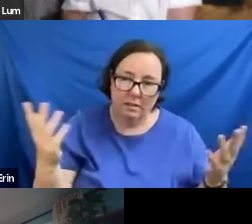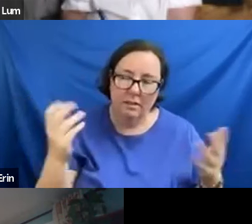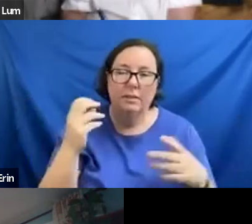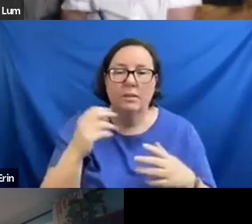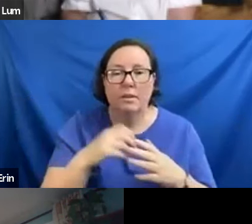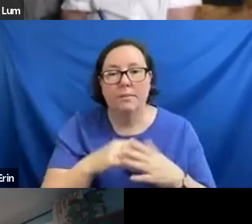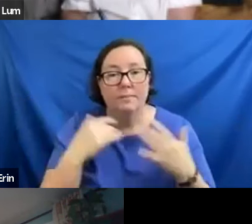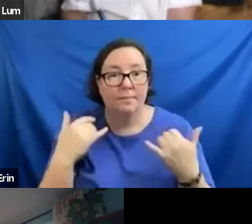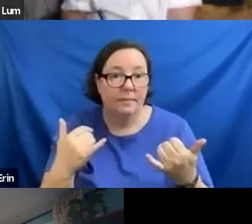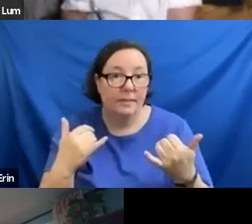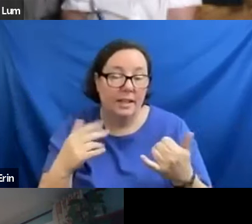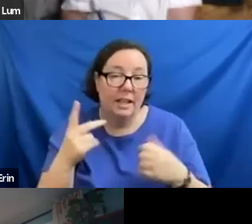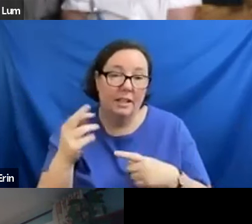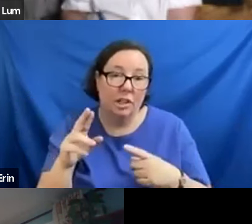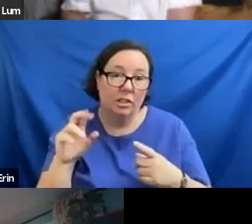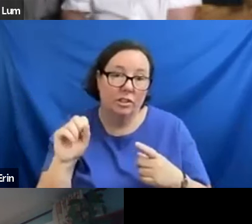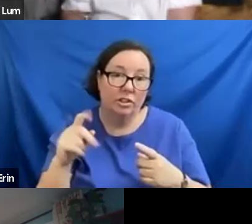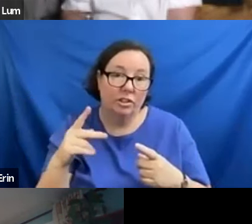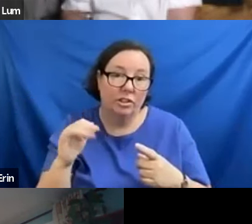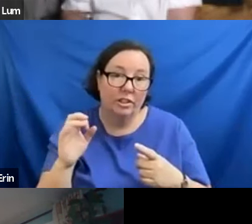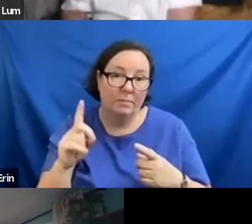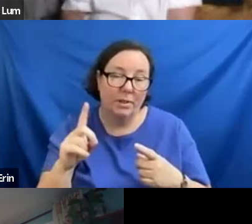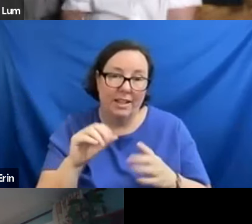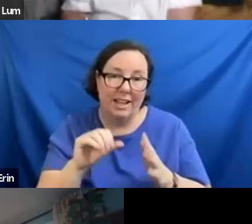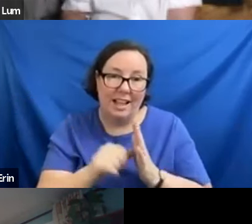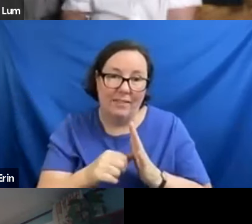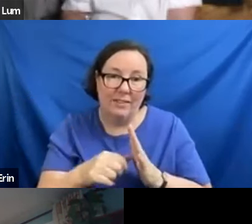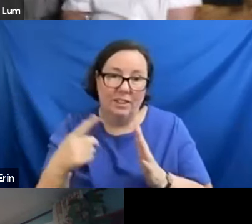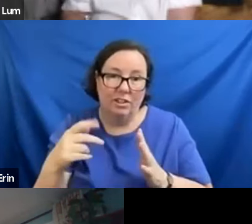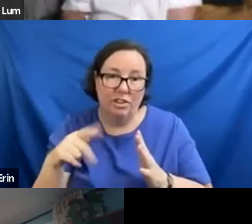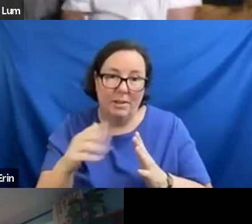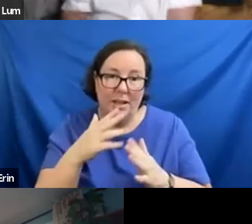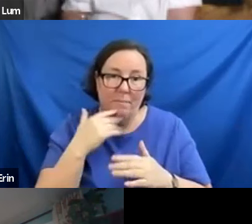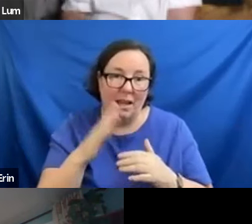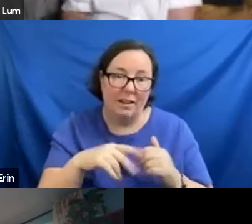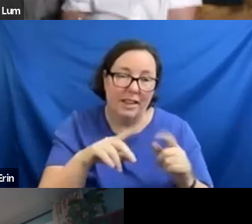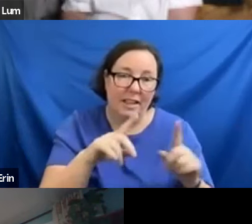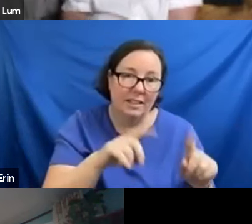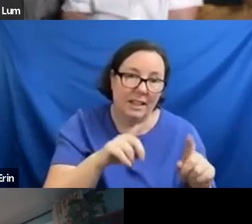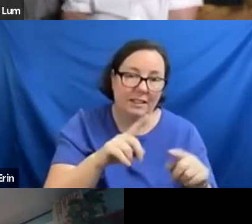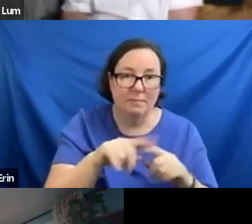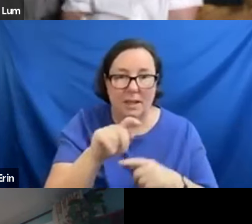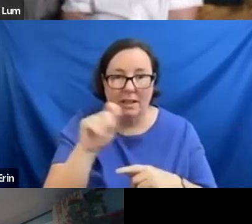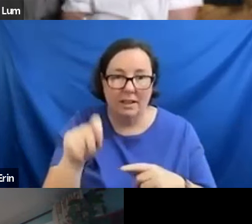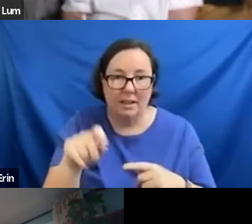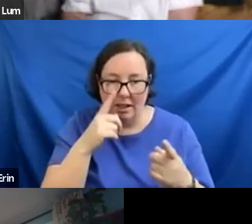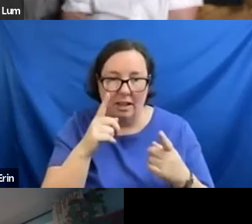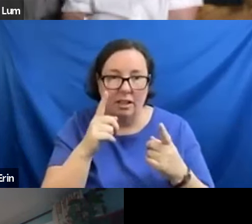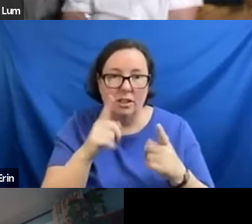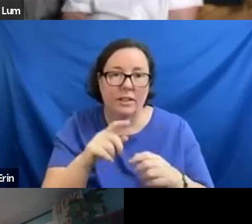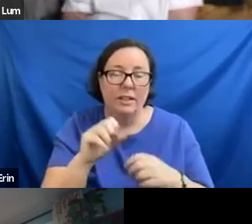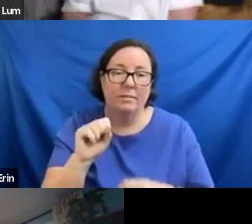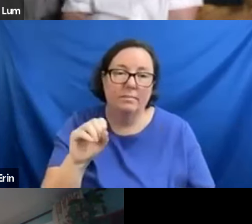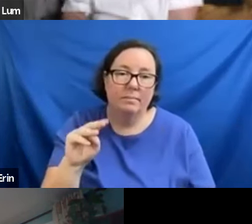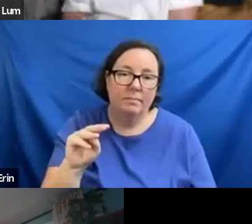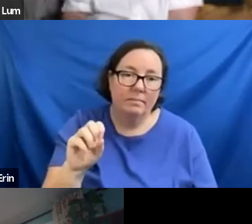So today, Dr. Shepherd emphasized how GPA is better than SAT or ACT. However, I agree with Ms. Garrett and